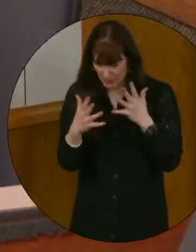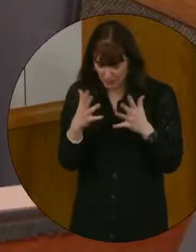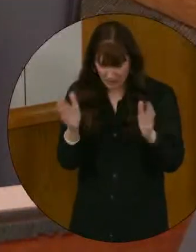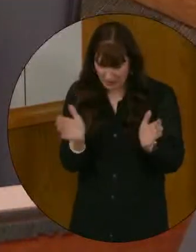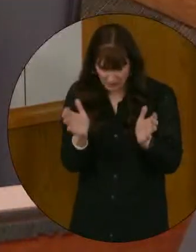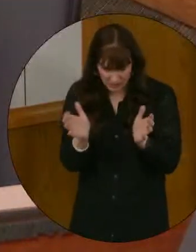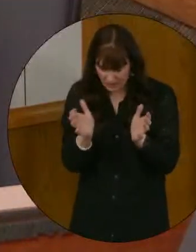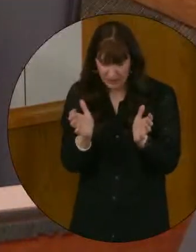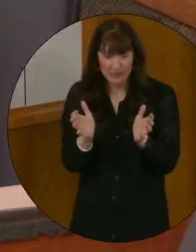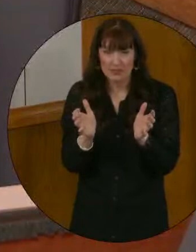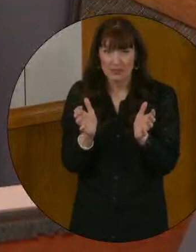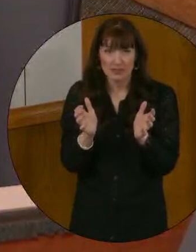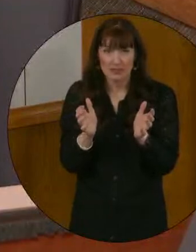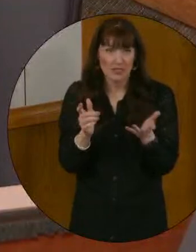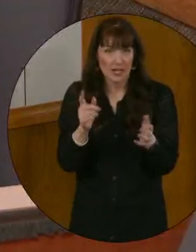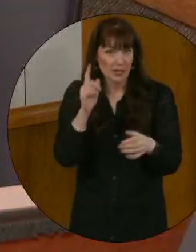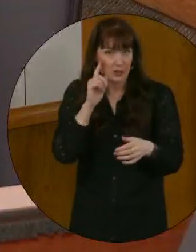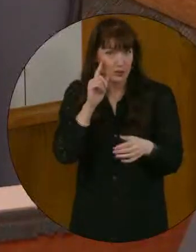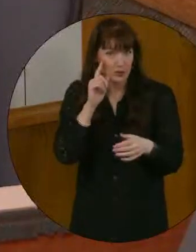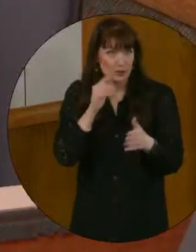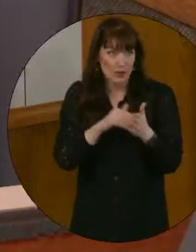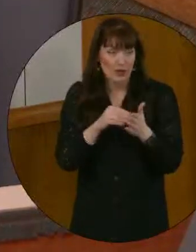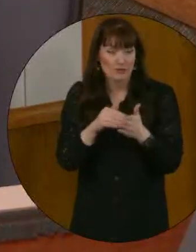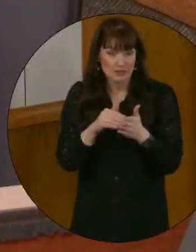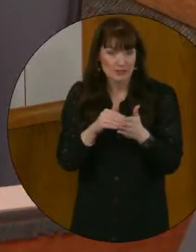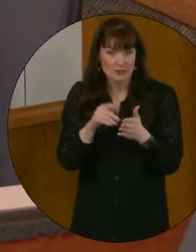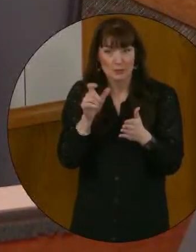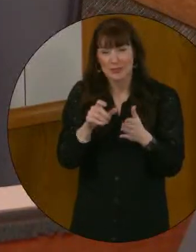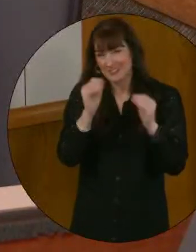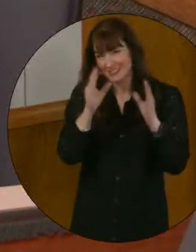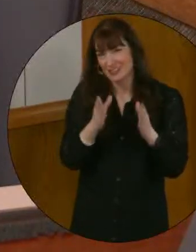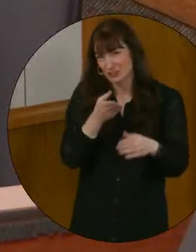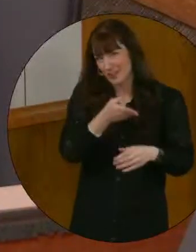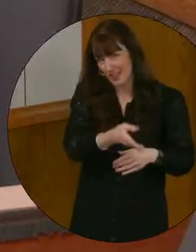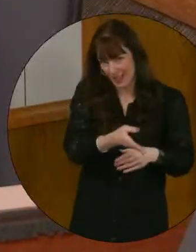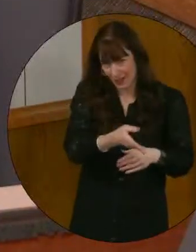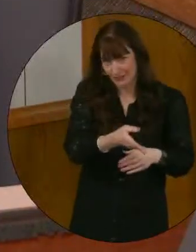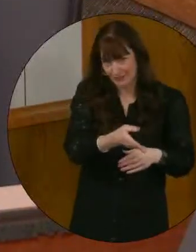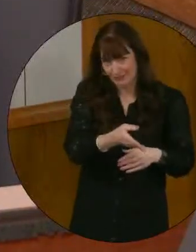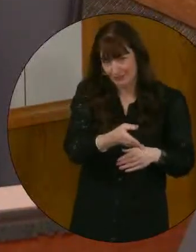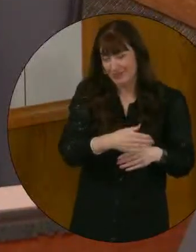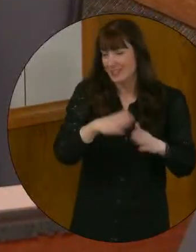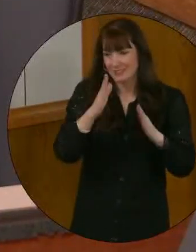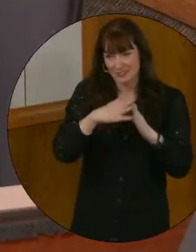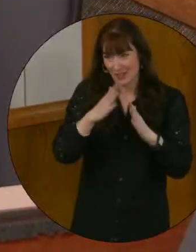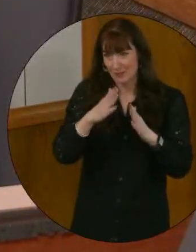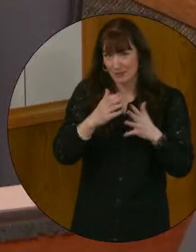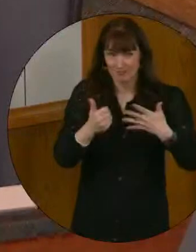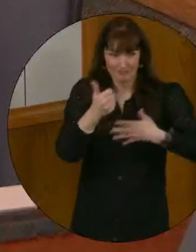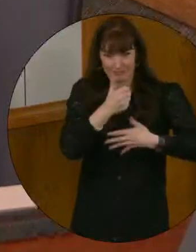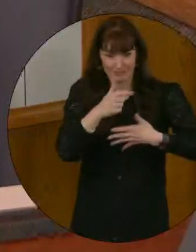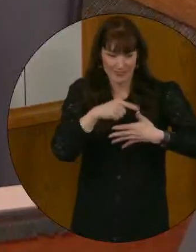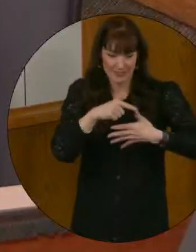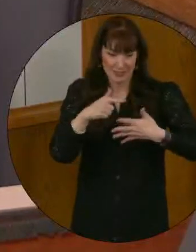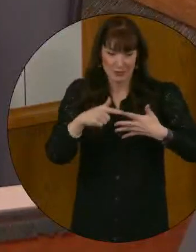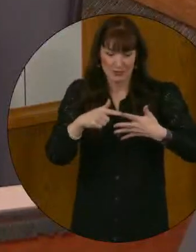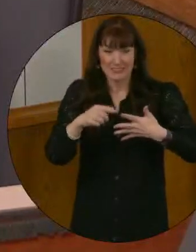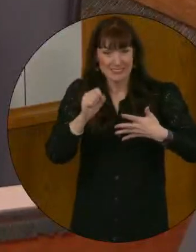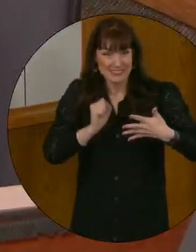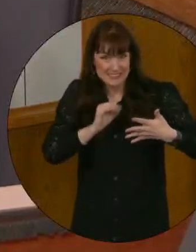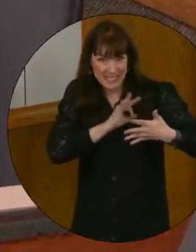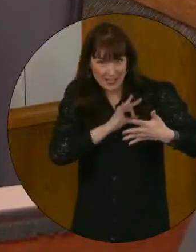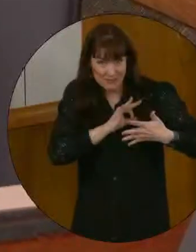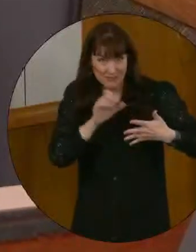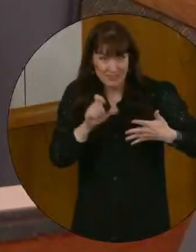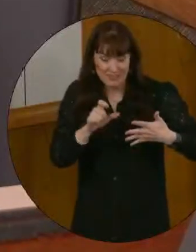heard quite often, we need teachers in the classroom, number one. We need staff. You know, so they're